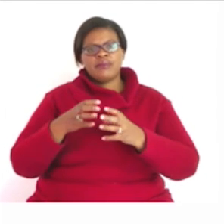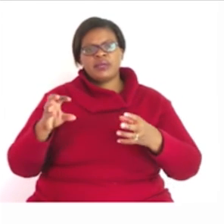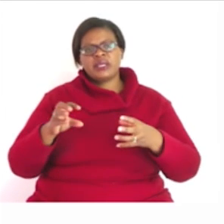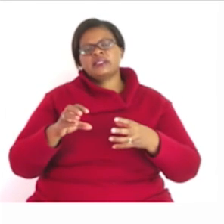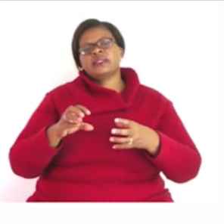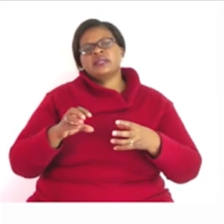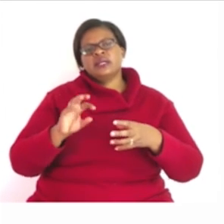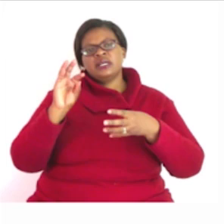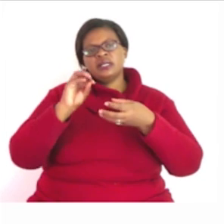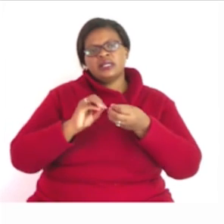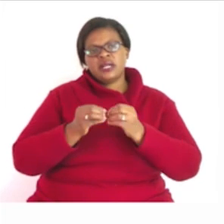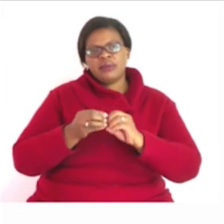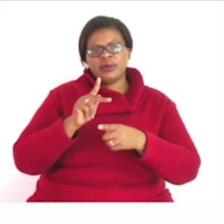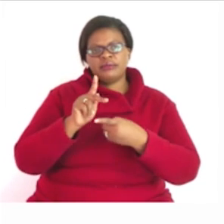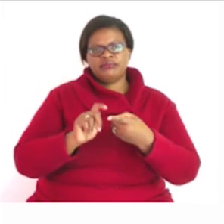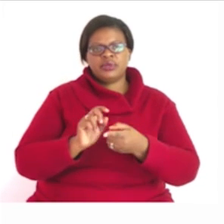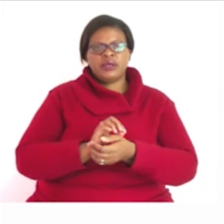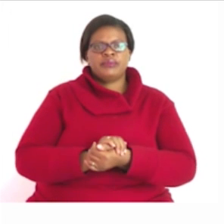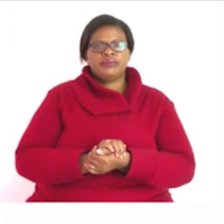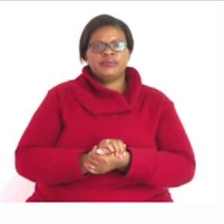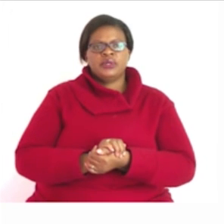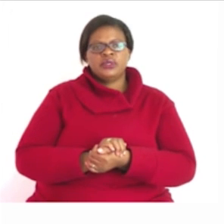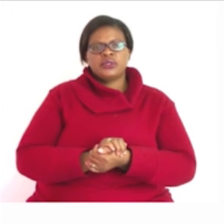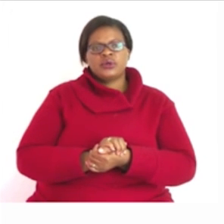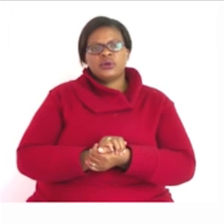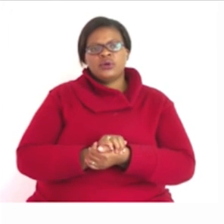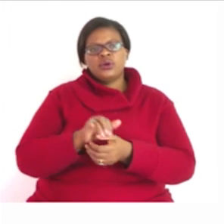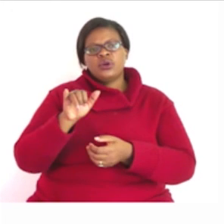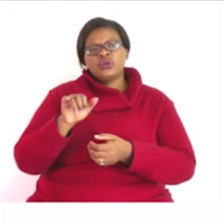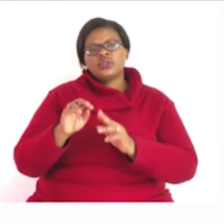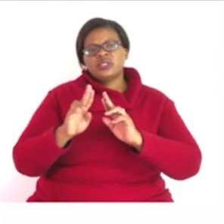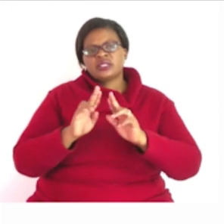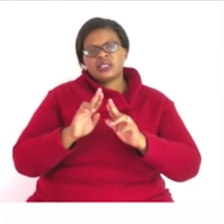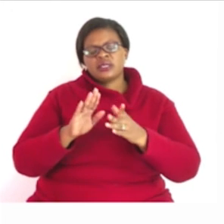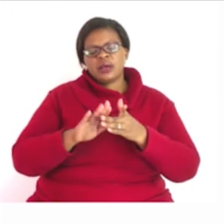number. Now, obviously, this will mean the biggest from 1 to